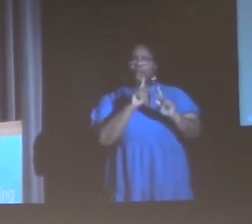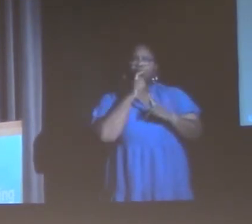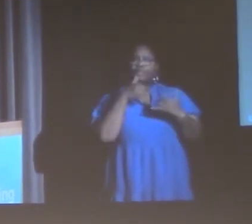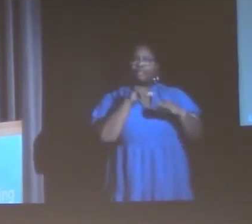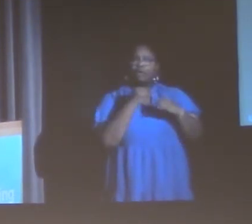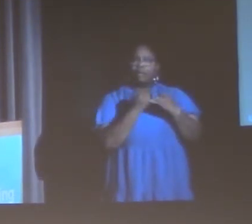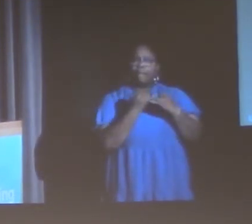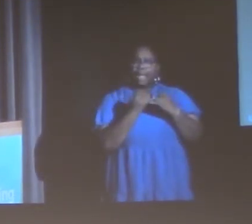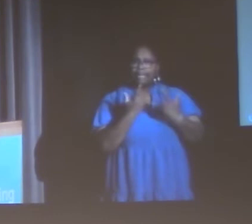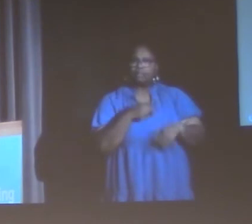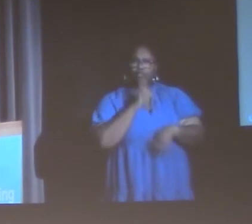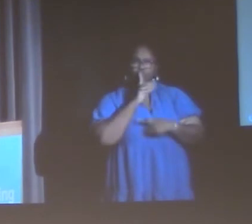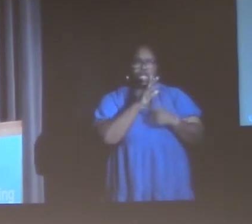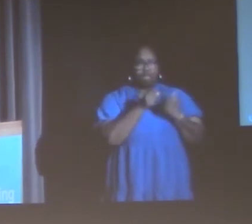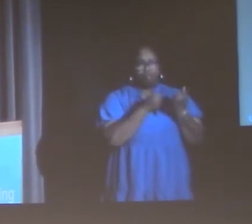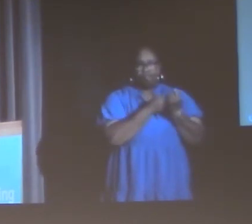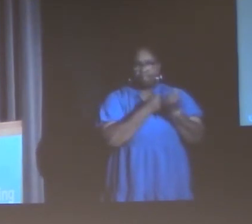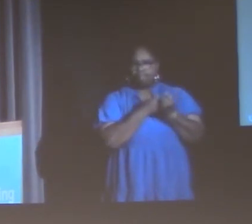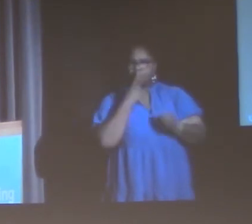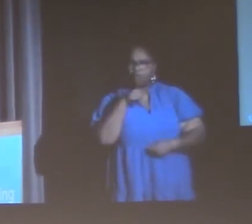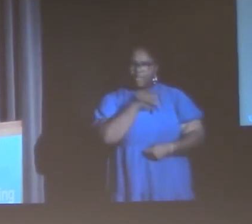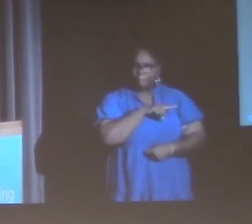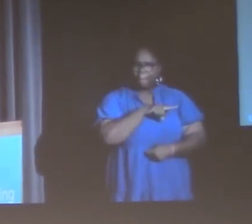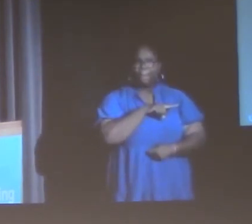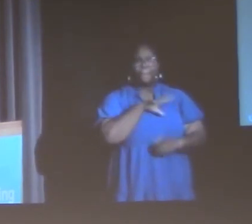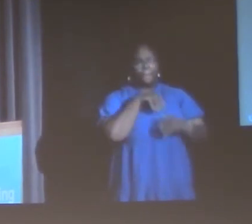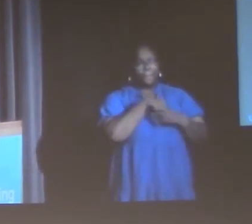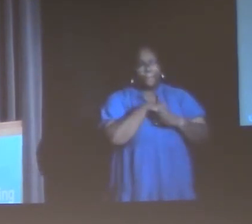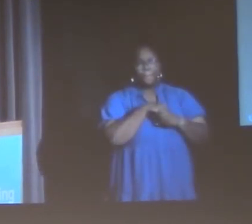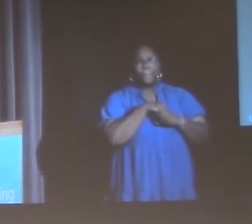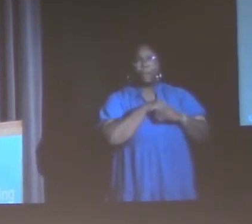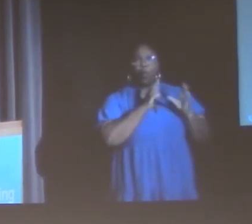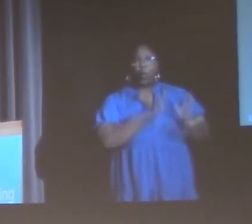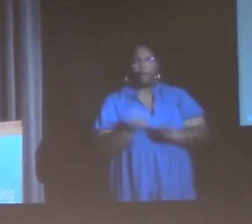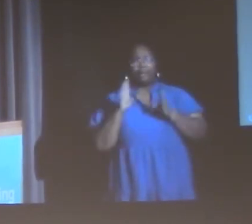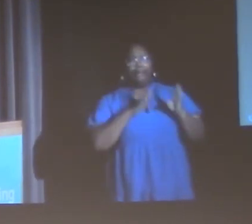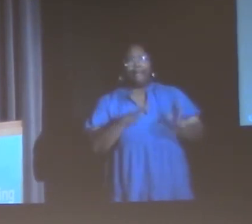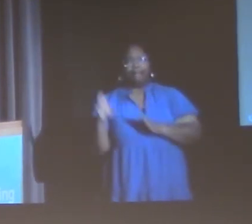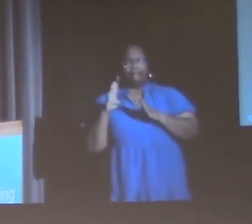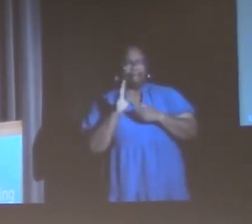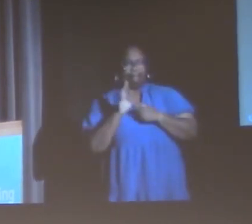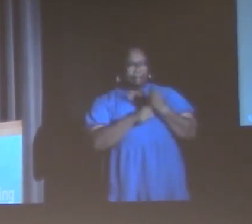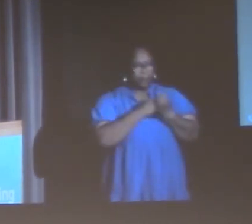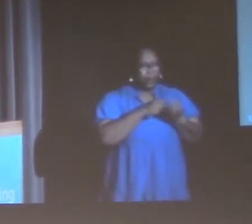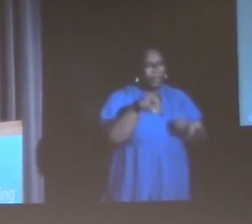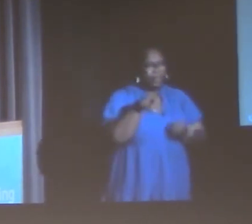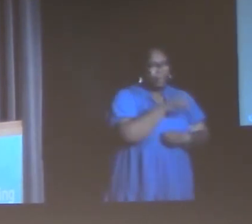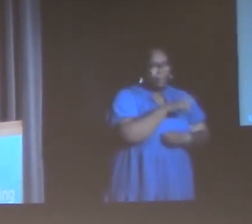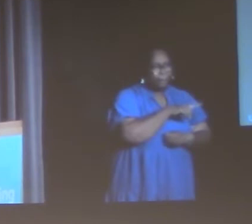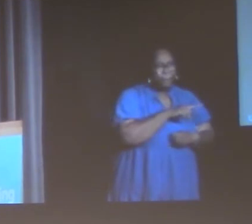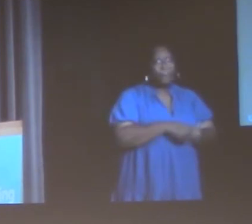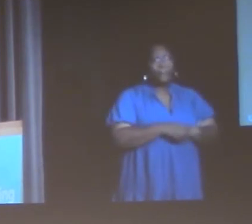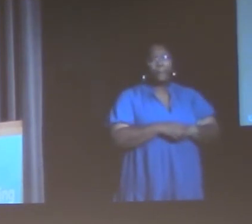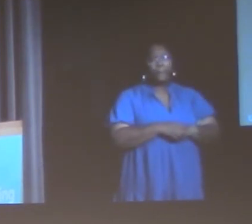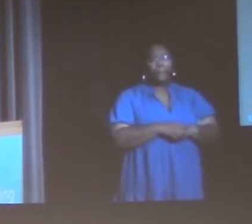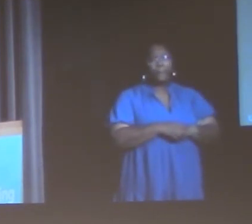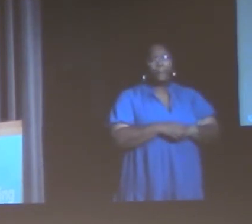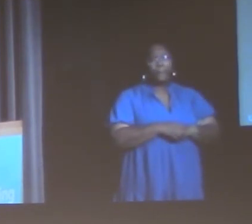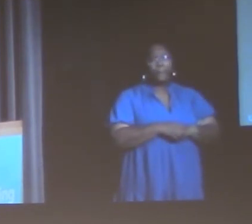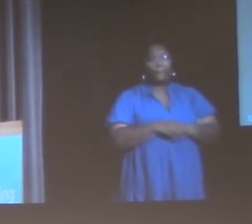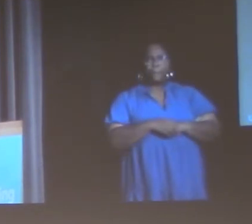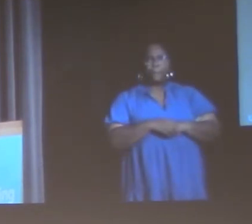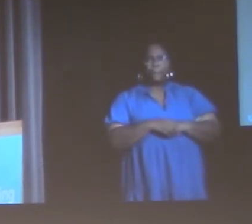advocate for them and to be a part of like organizing that's happening, and people who are like every day